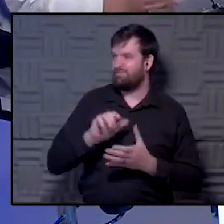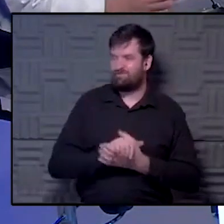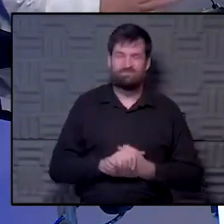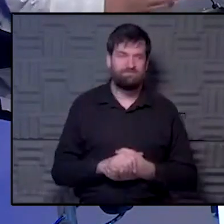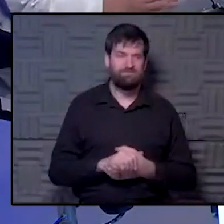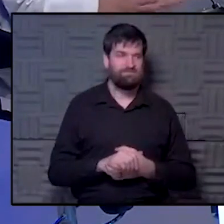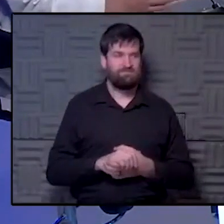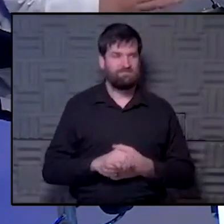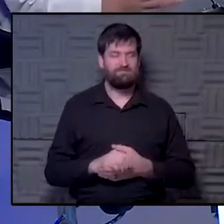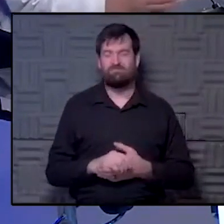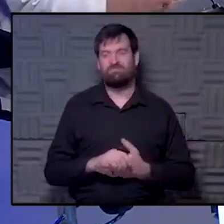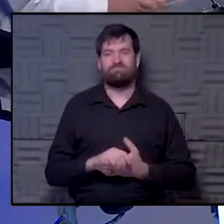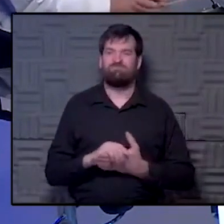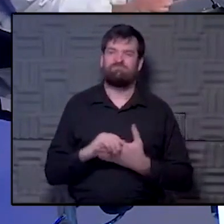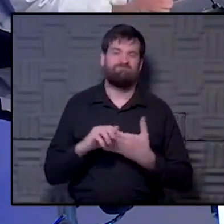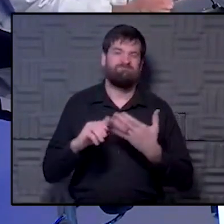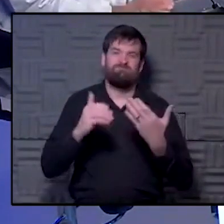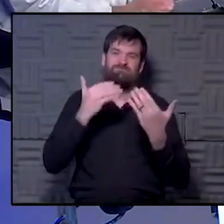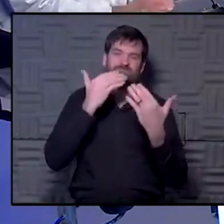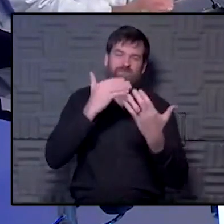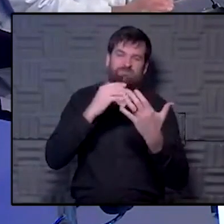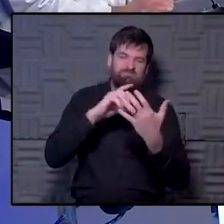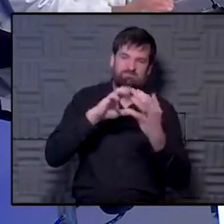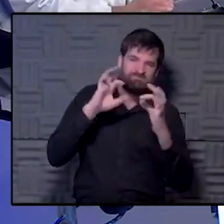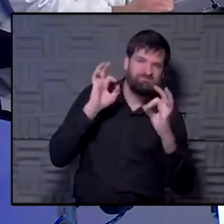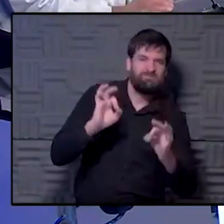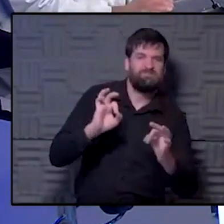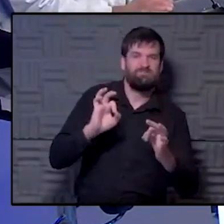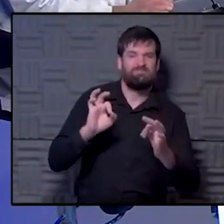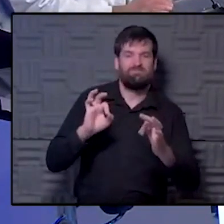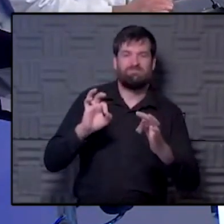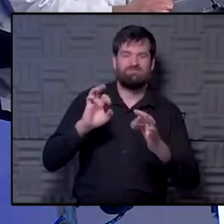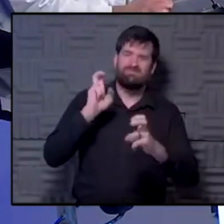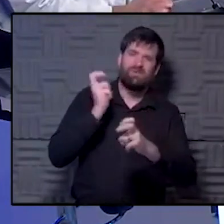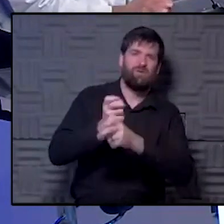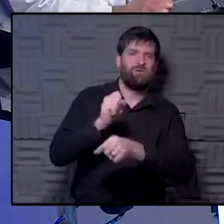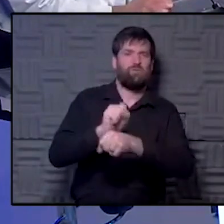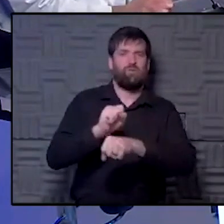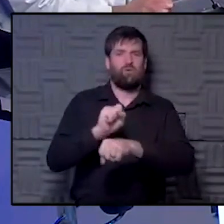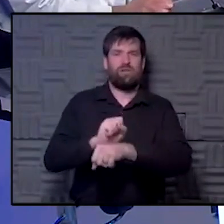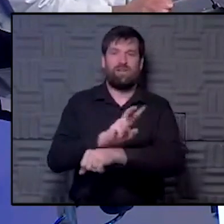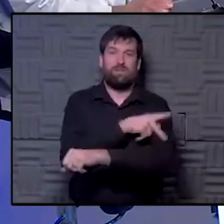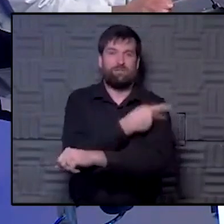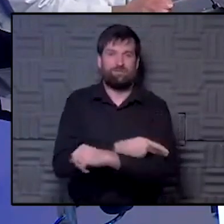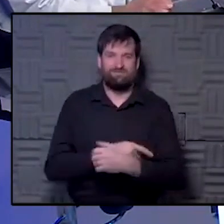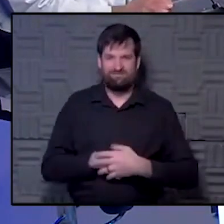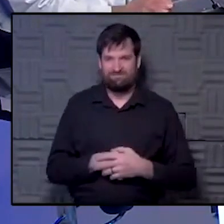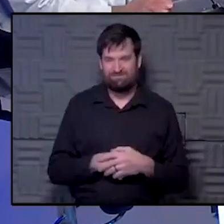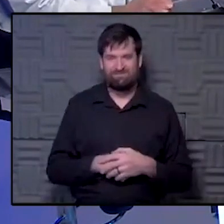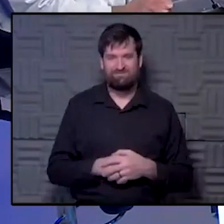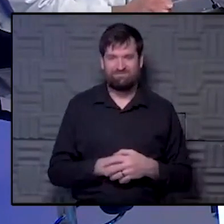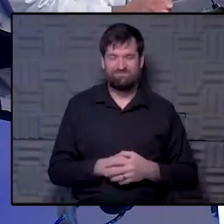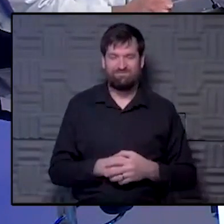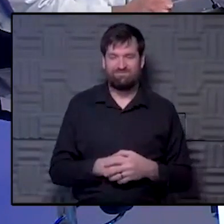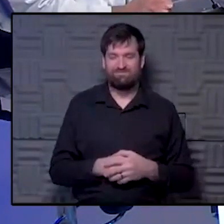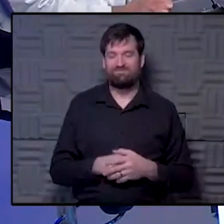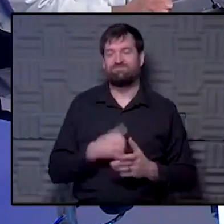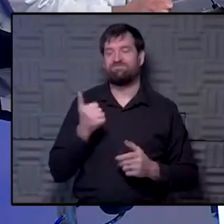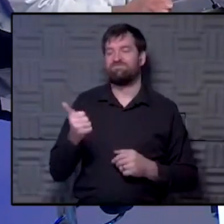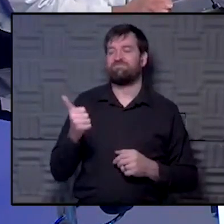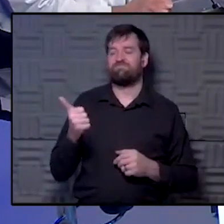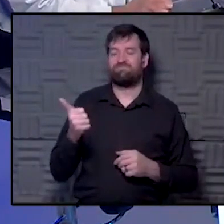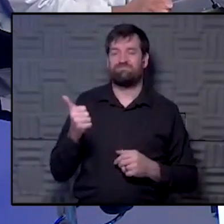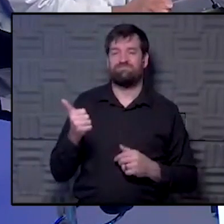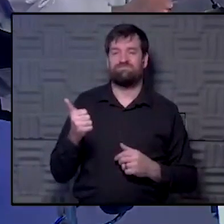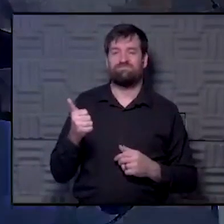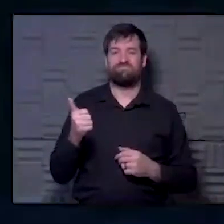good, he's such a good, faithful, and hard-working patient. He's trying to, and he